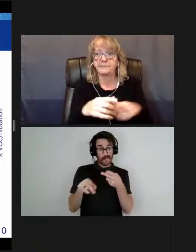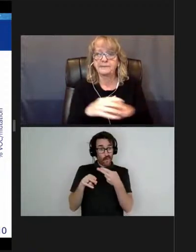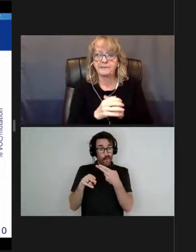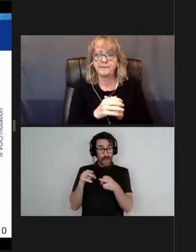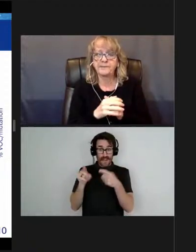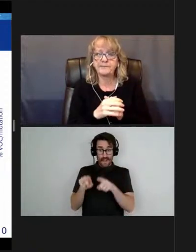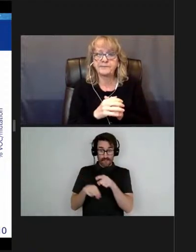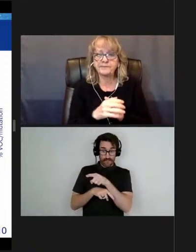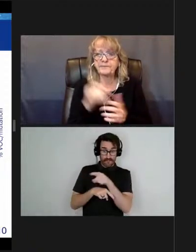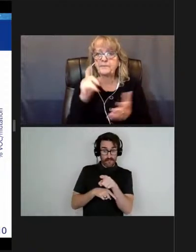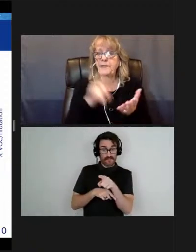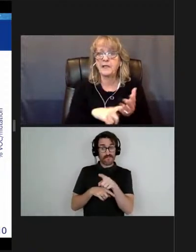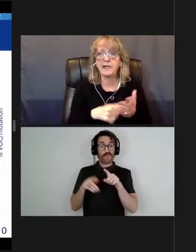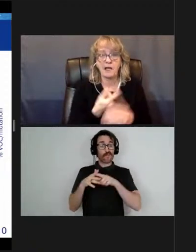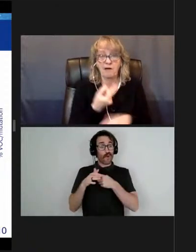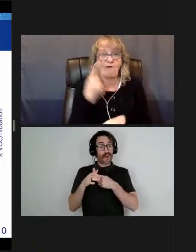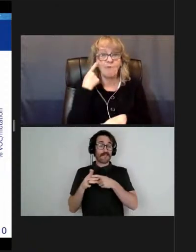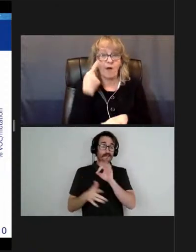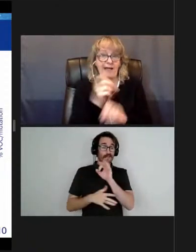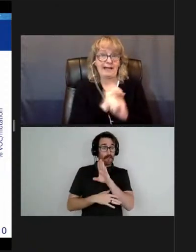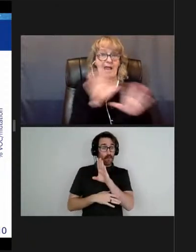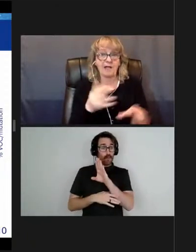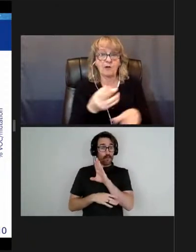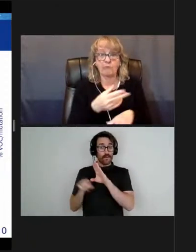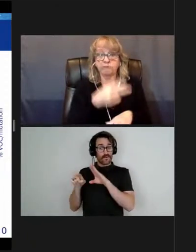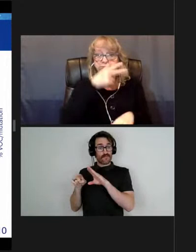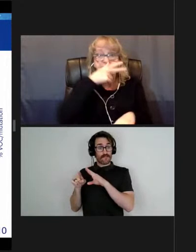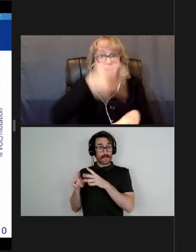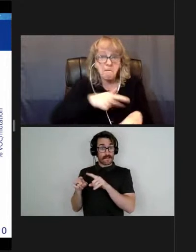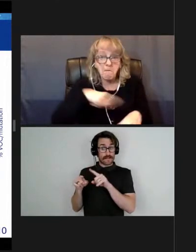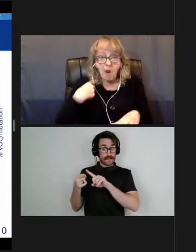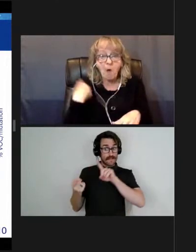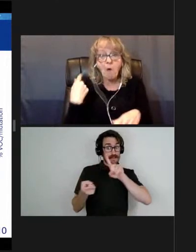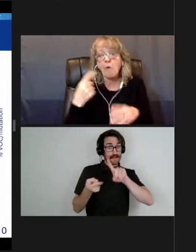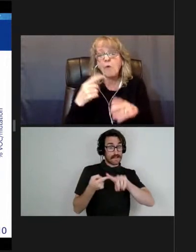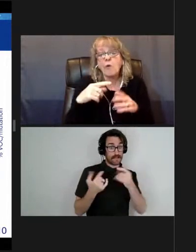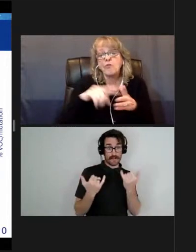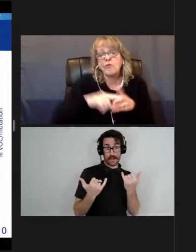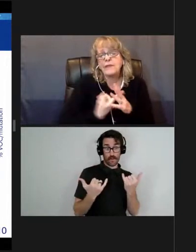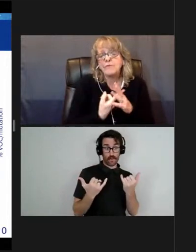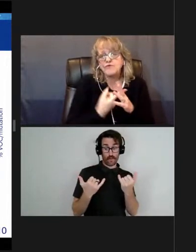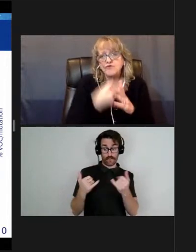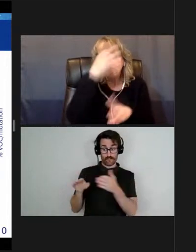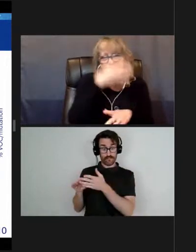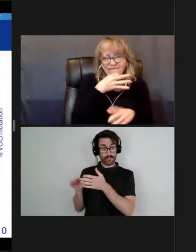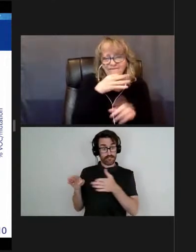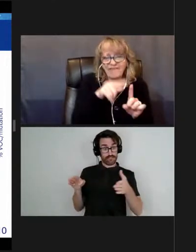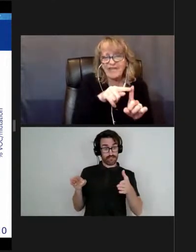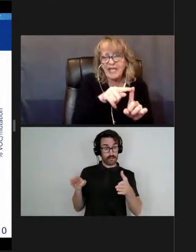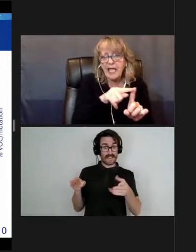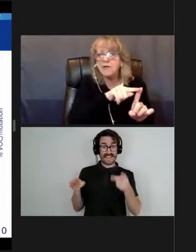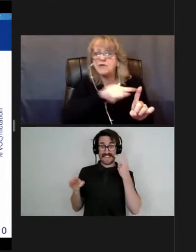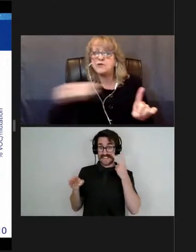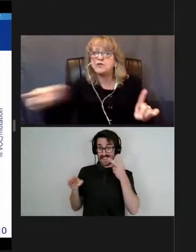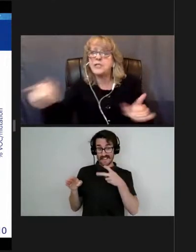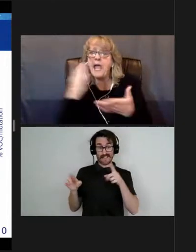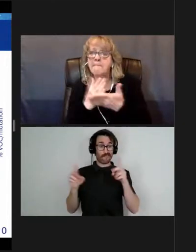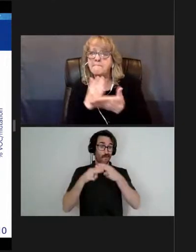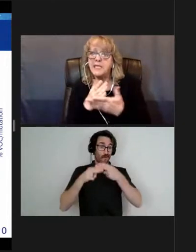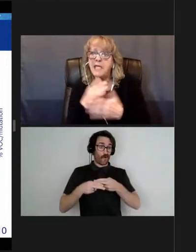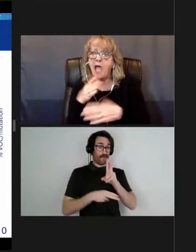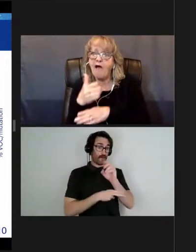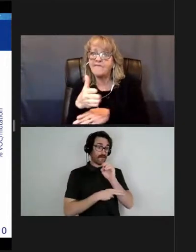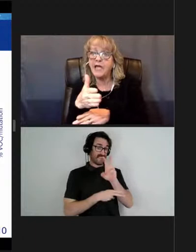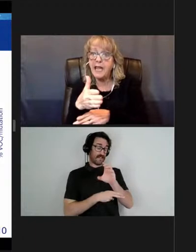time from early February to where we are in mid-April, we've gone from these VOCs,